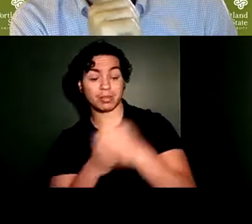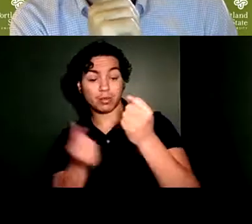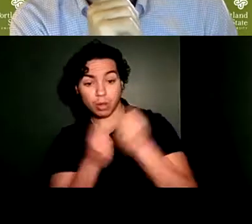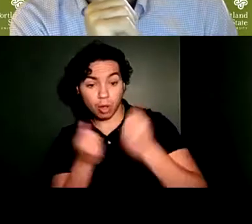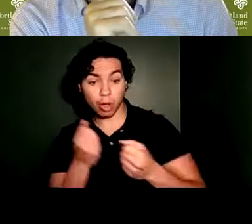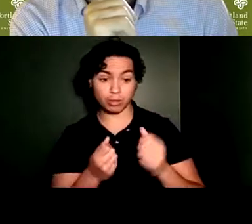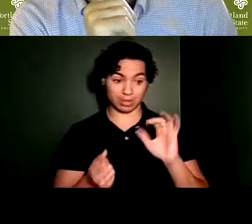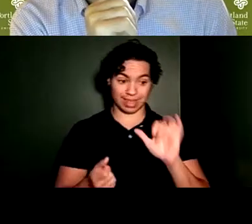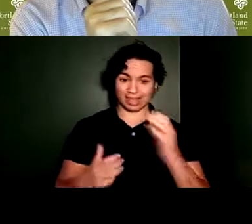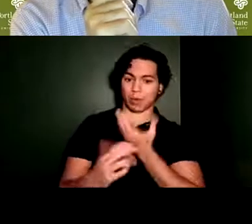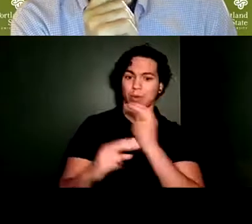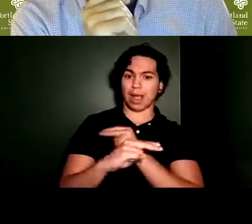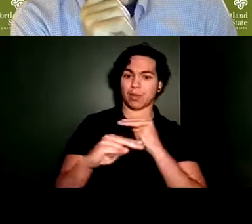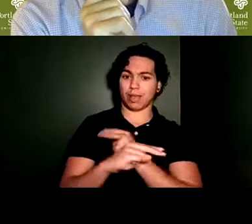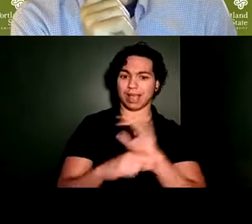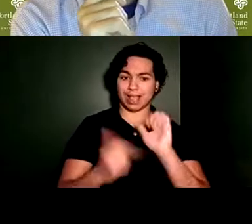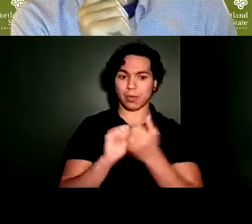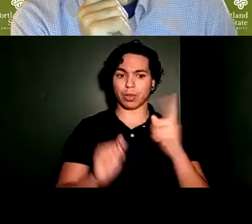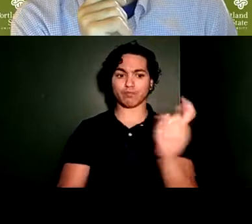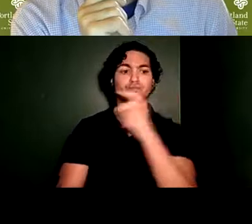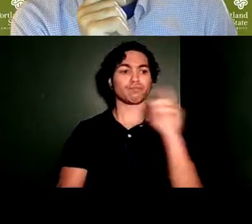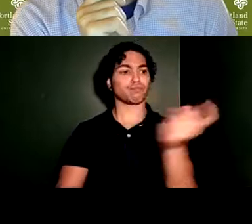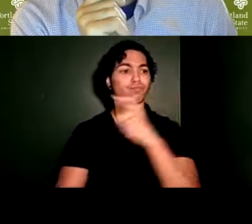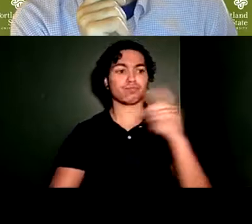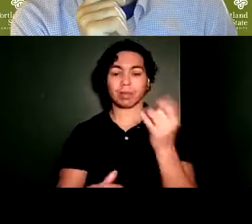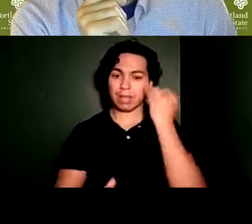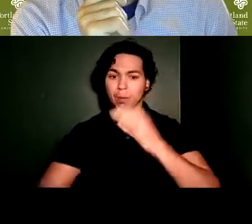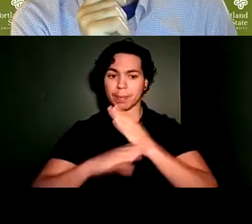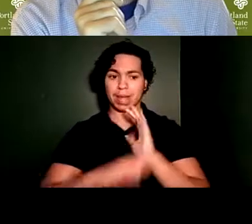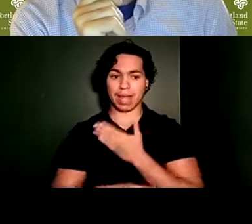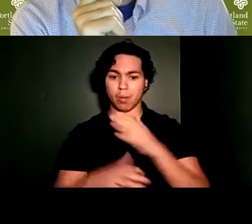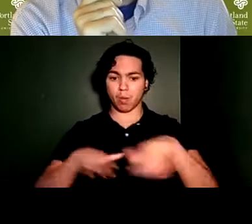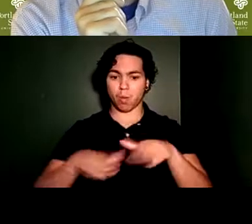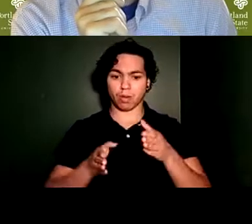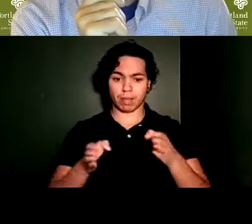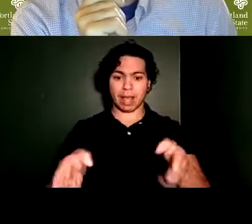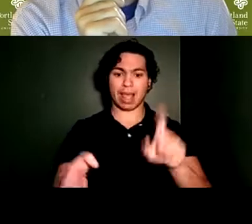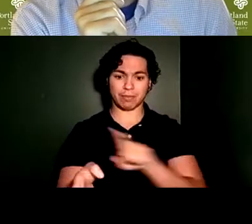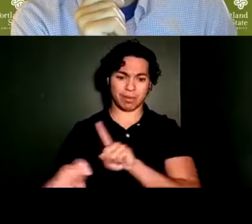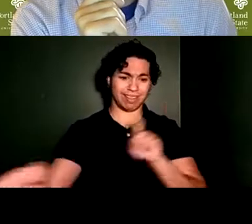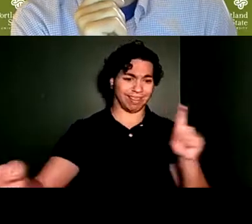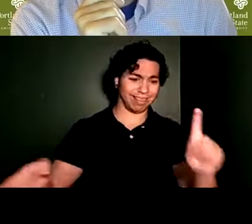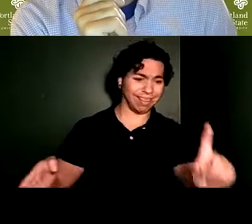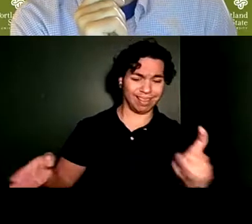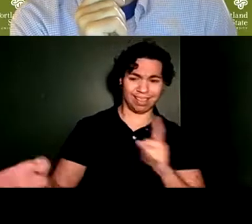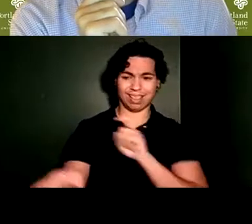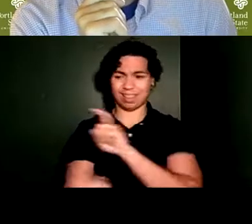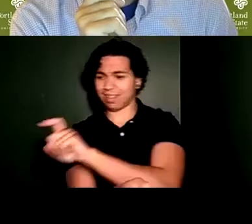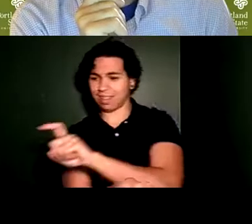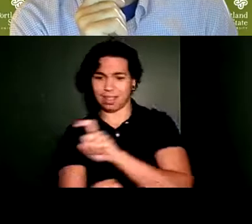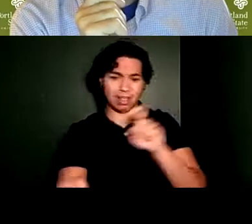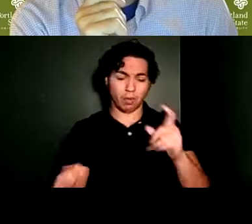are our highways, right? They're how we get around. And if that way is blocked and you have to detour, or you have to do things that